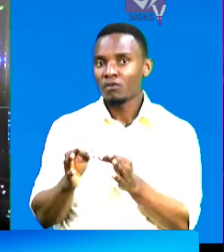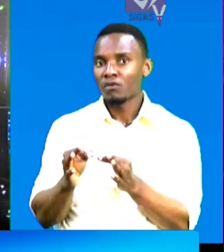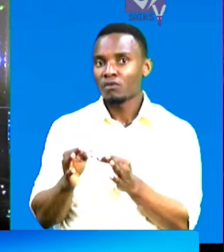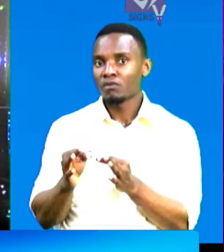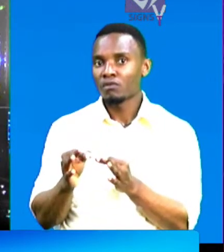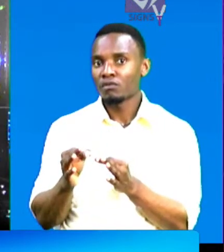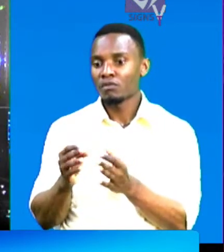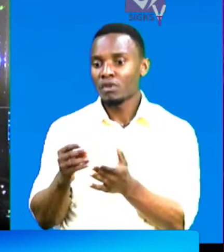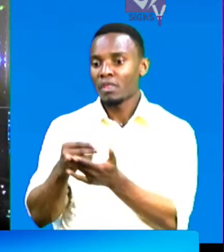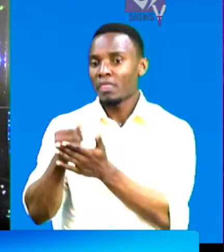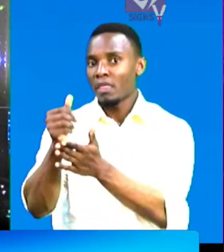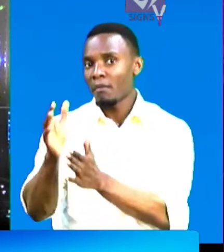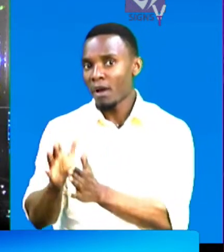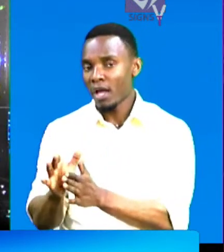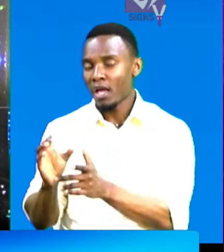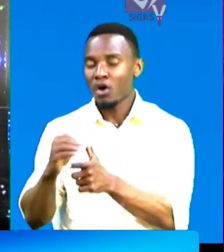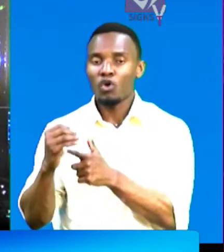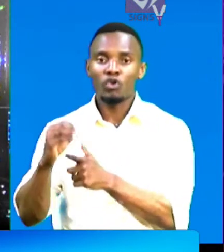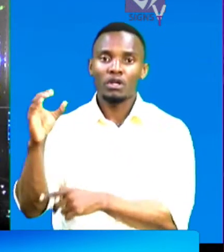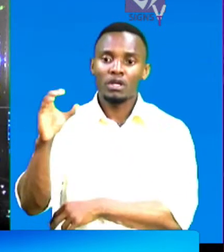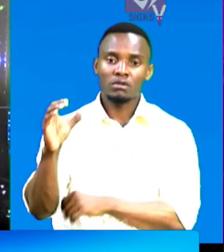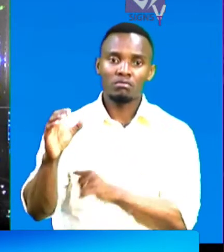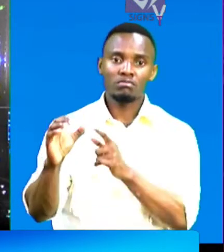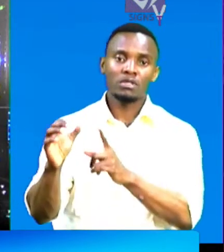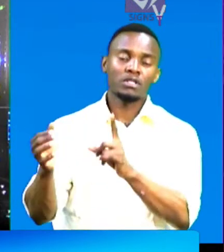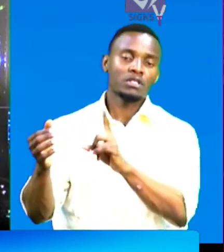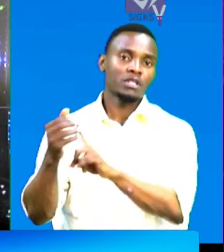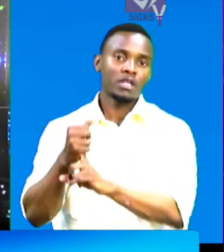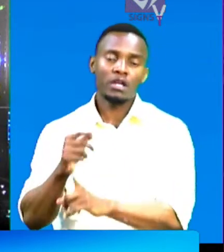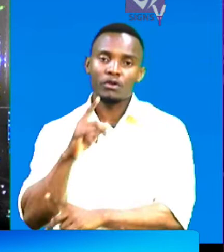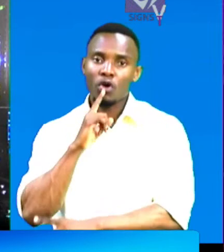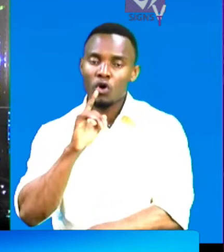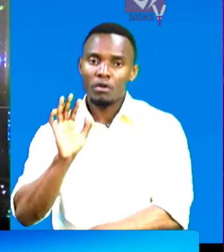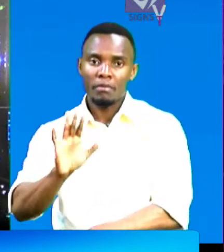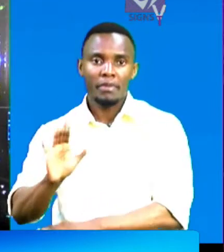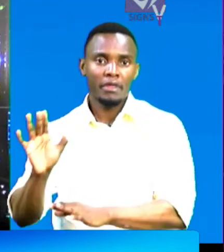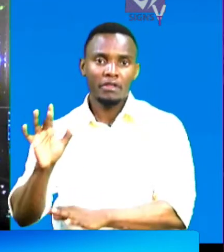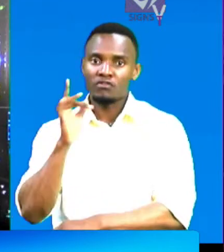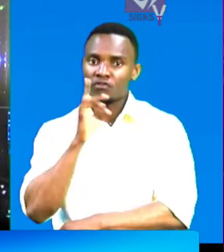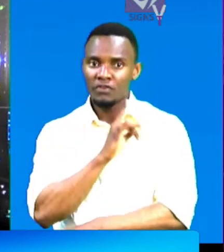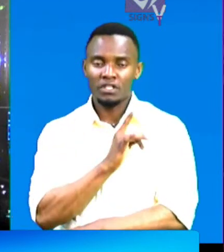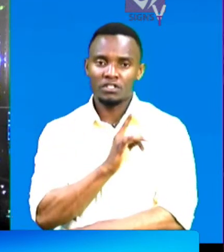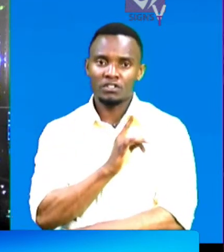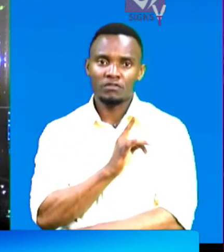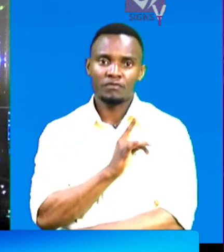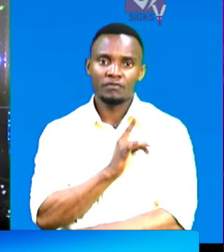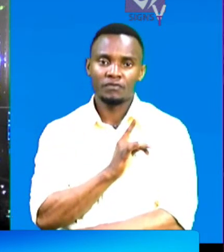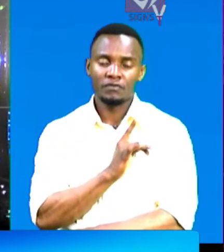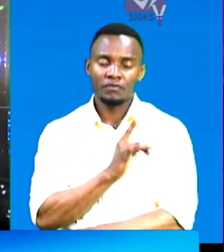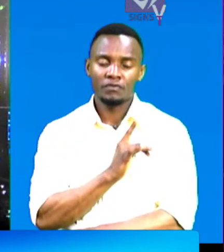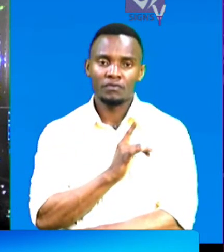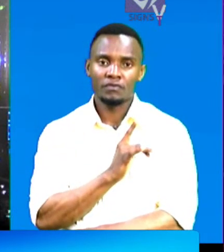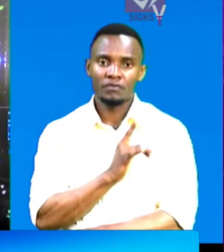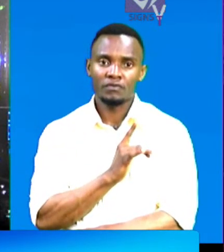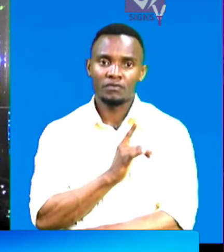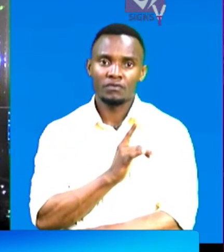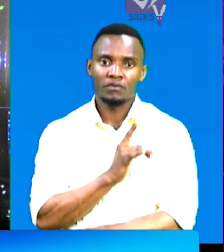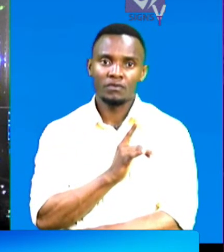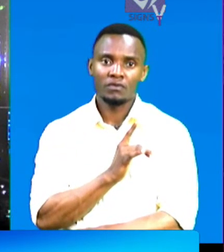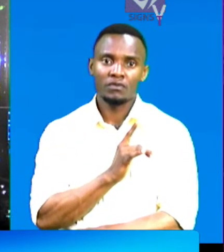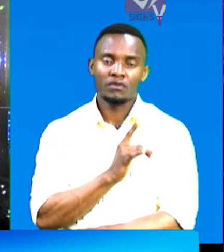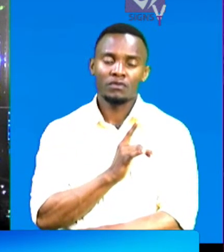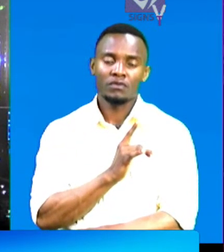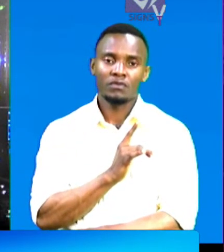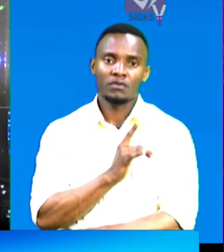buyer or your customer has received their items as per the